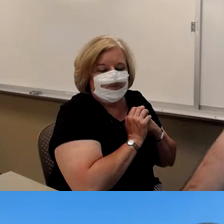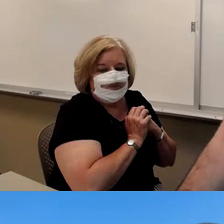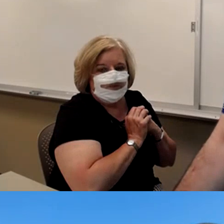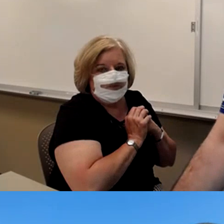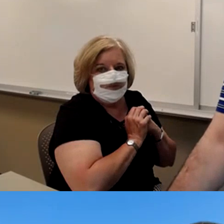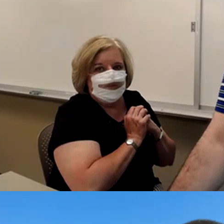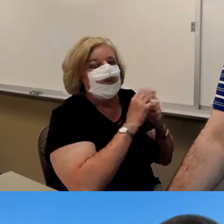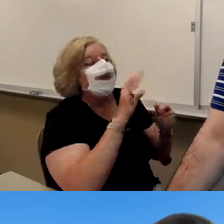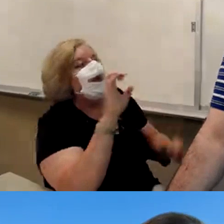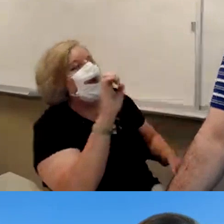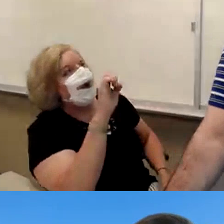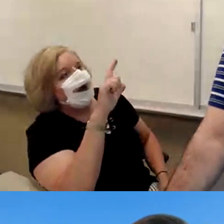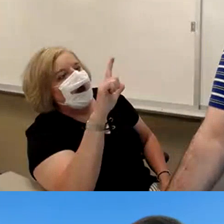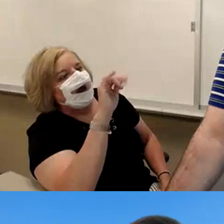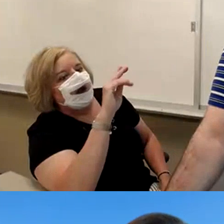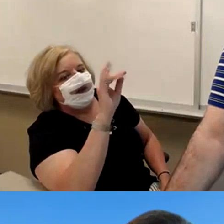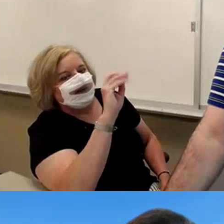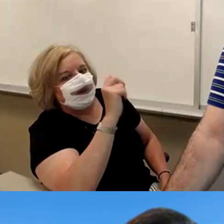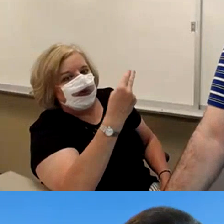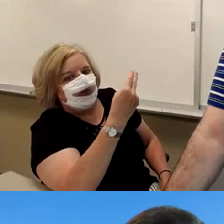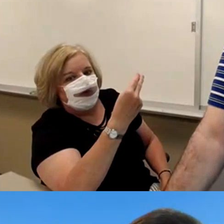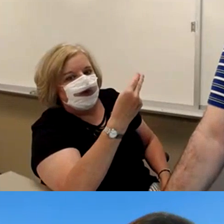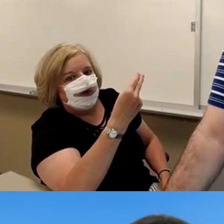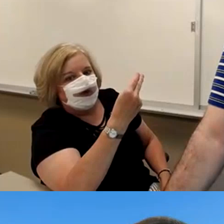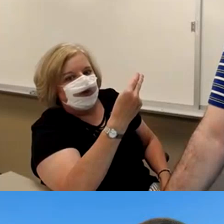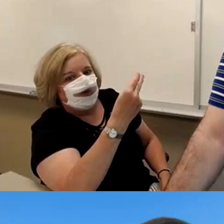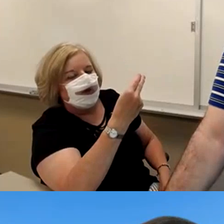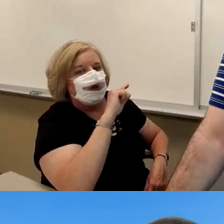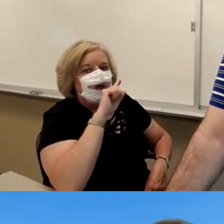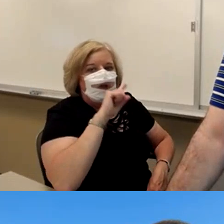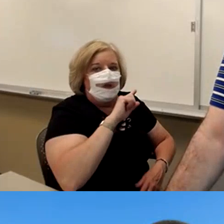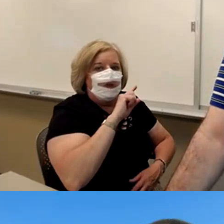Candace, this is Elizabeth. Hi, Elizabeth. I've got a question.